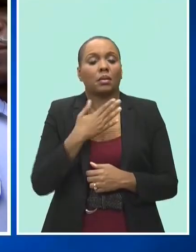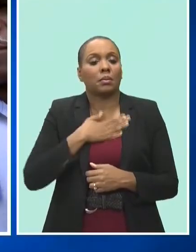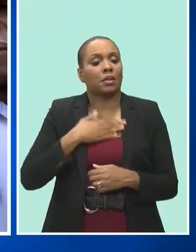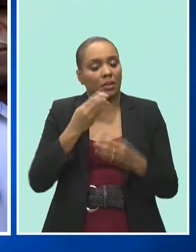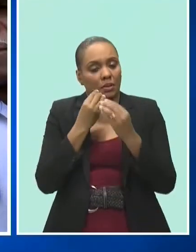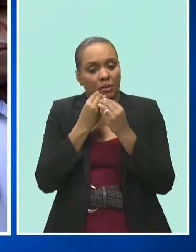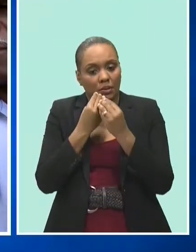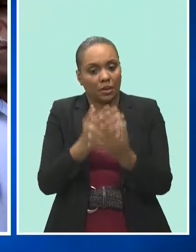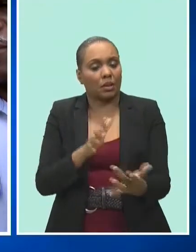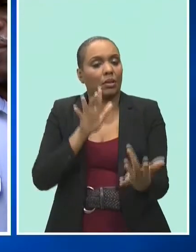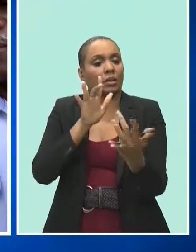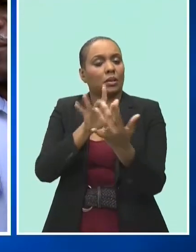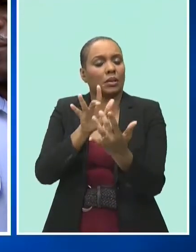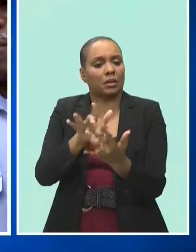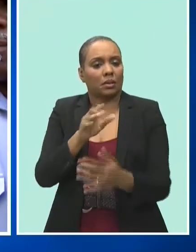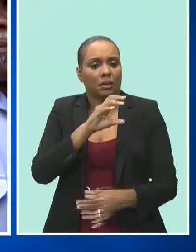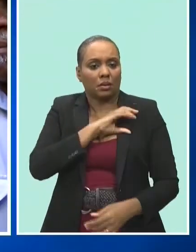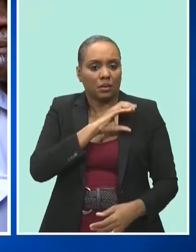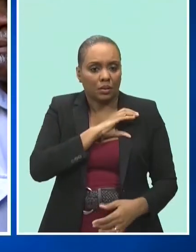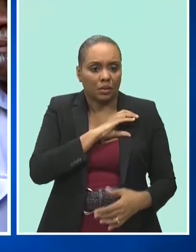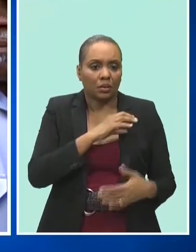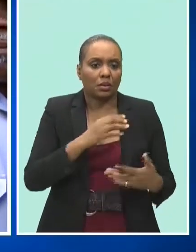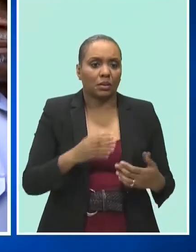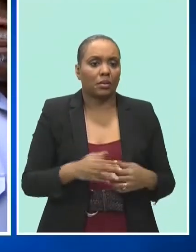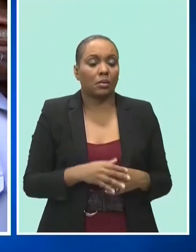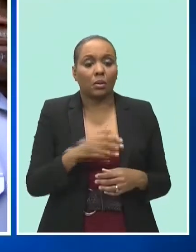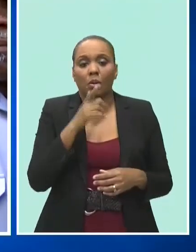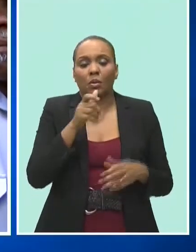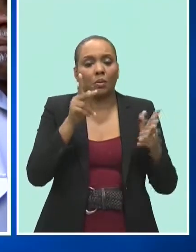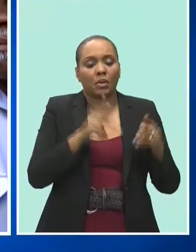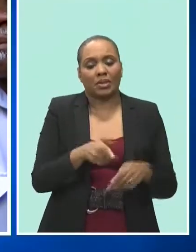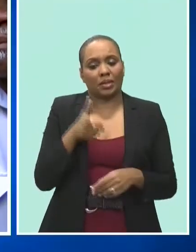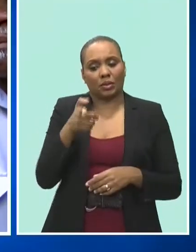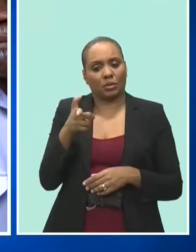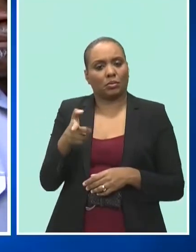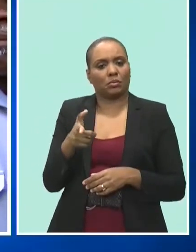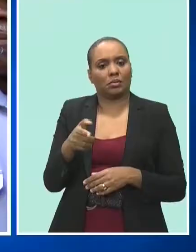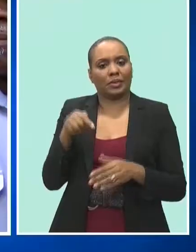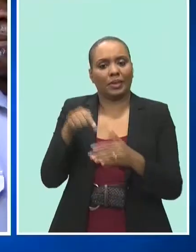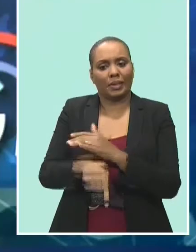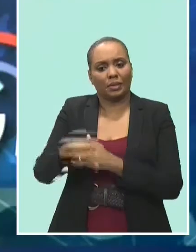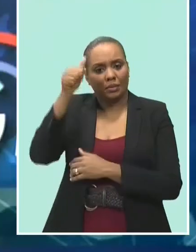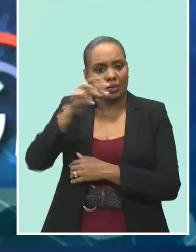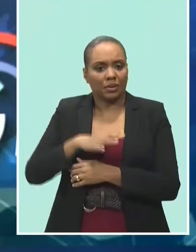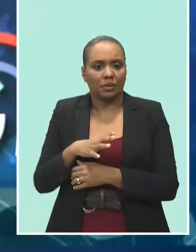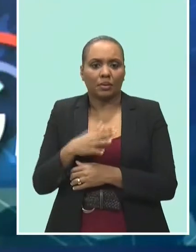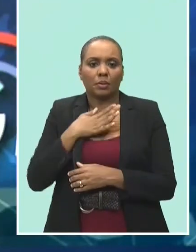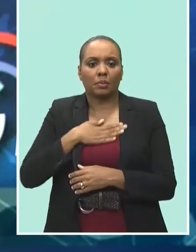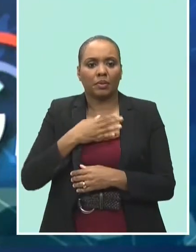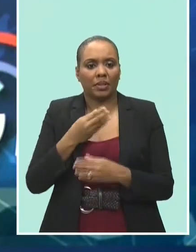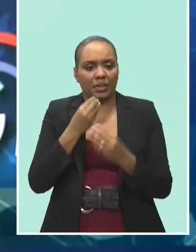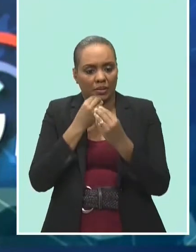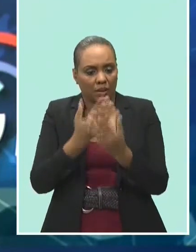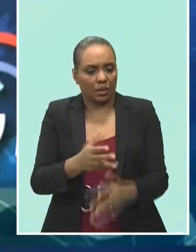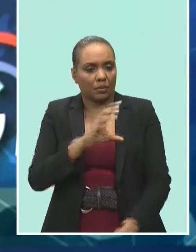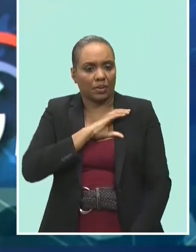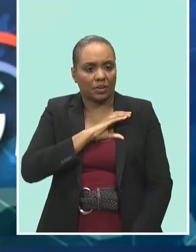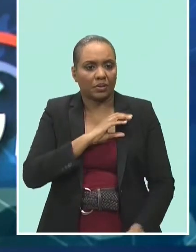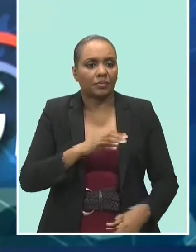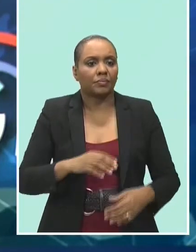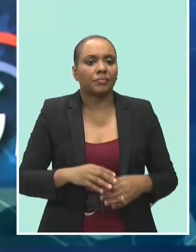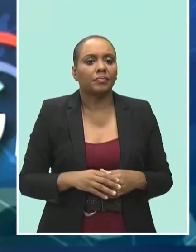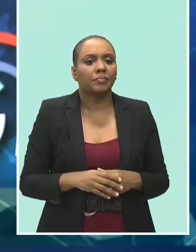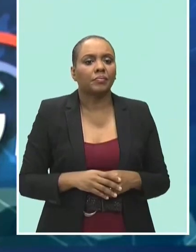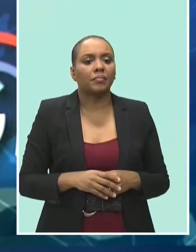whereabouts of the individual who has been here this morning to commit this murder. Law enforcement officers will